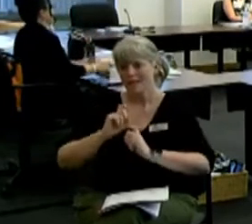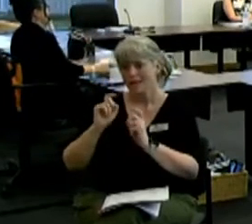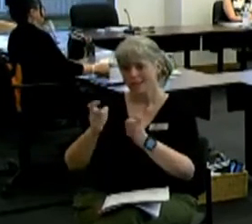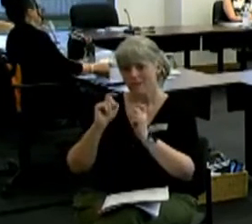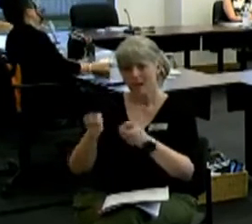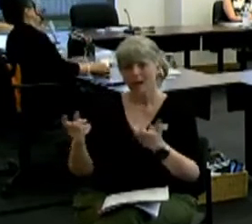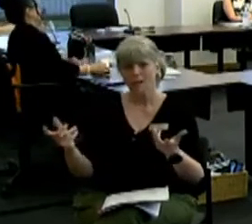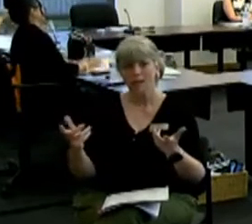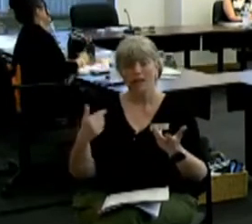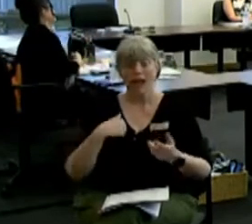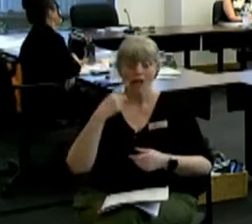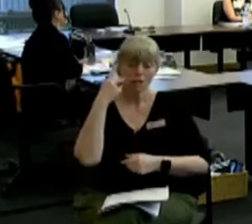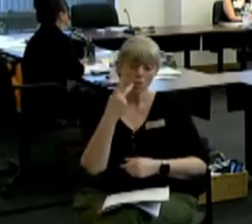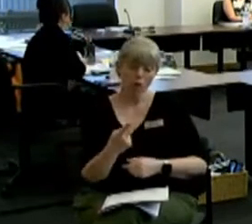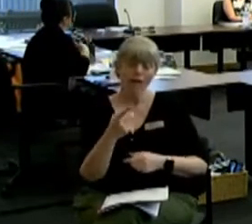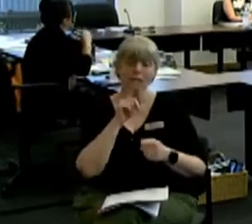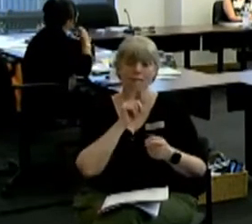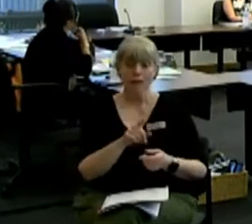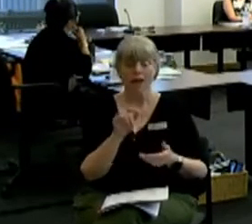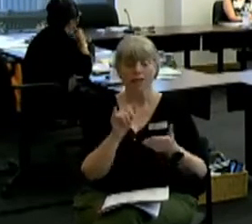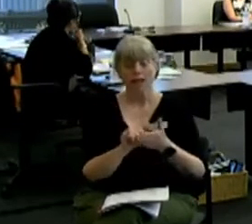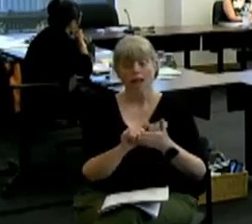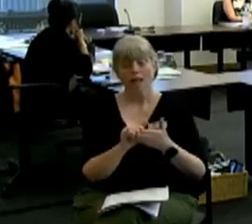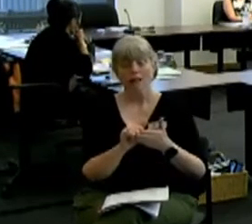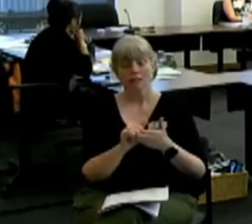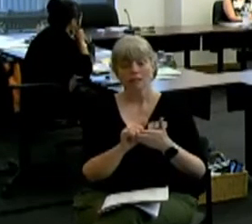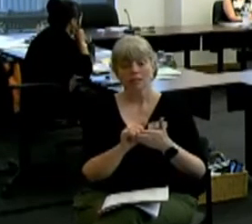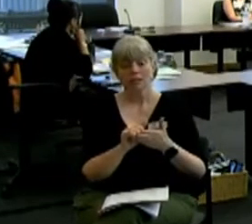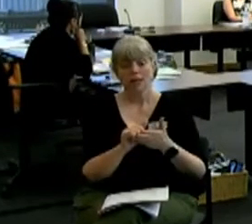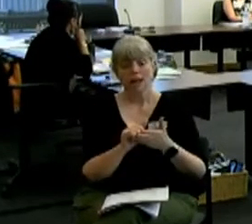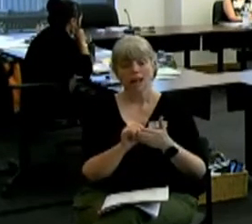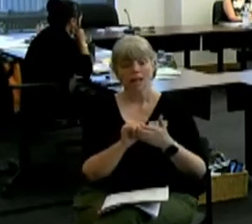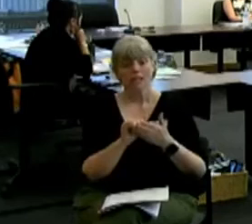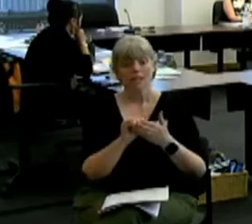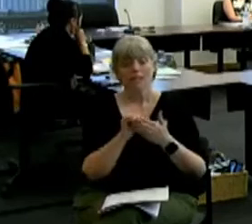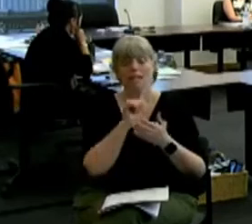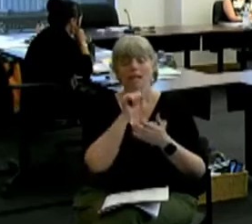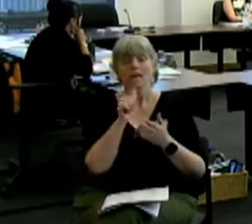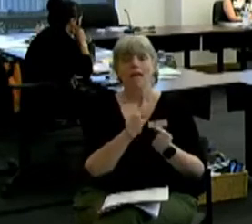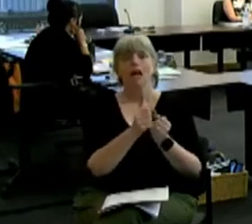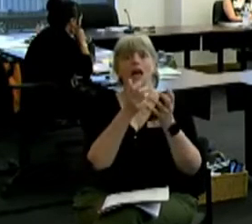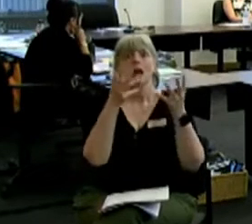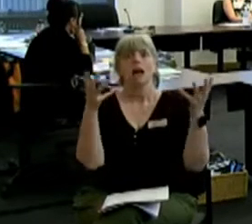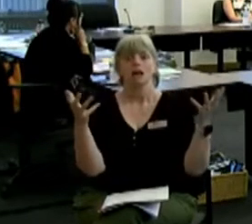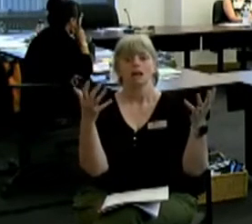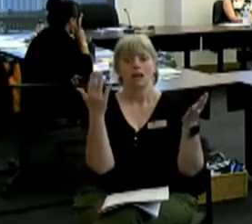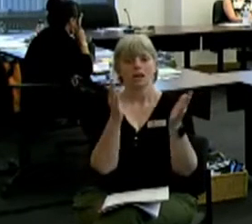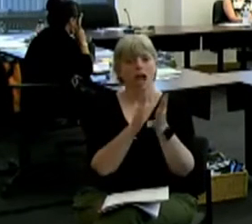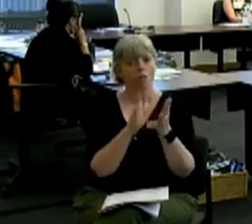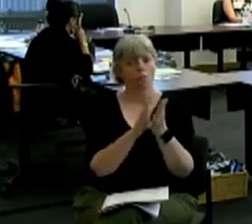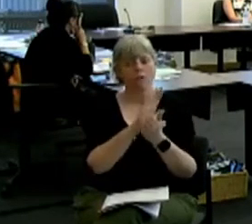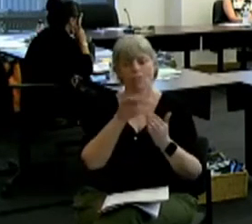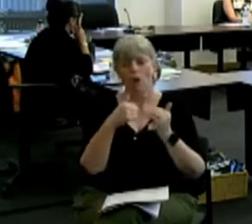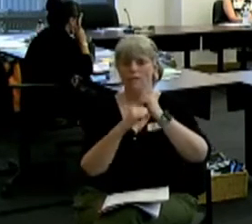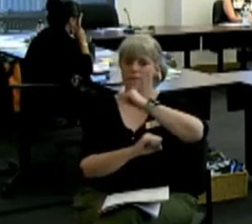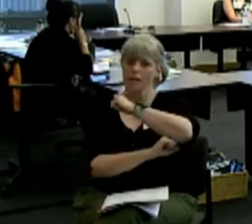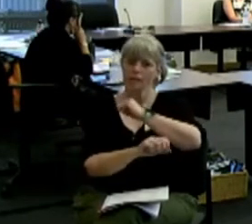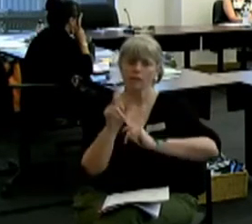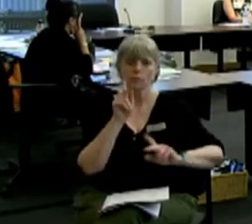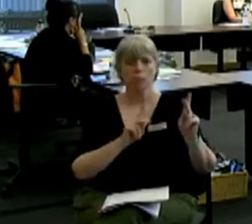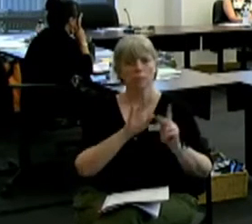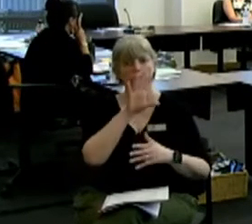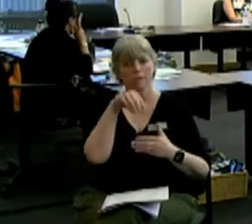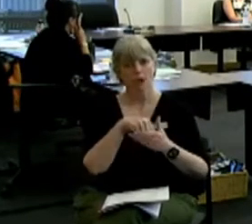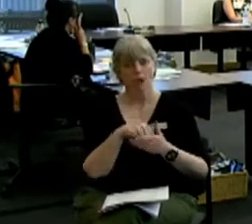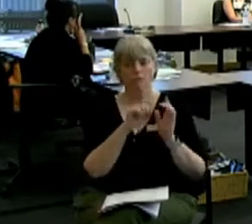things. And I look at the fact too, that it's been immeasurable of a compliment for all the foundation people to be involved,